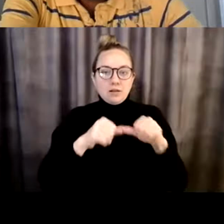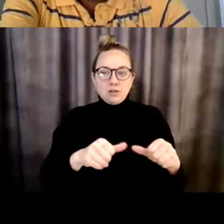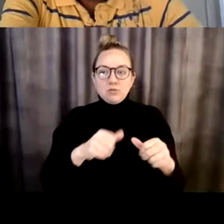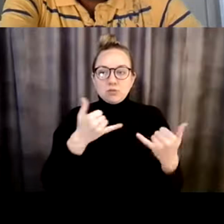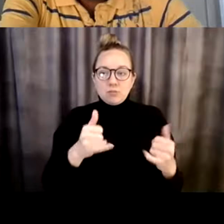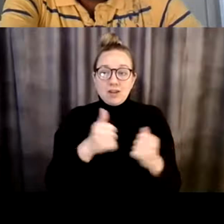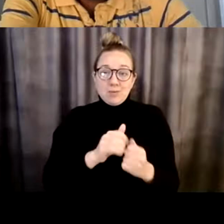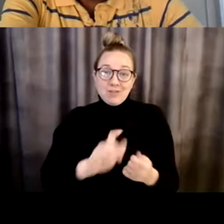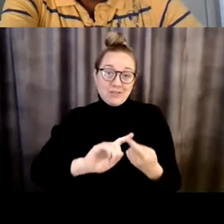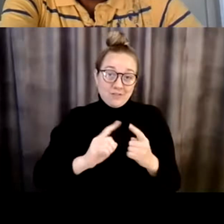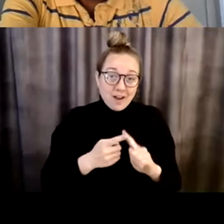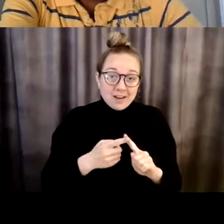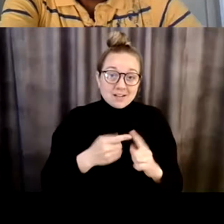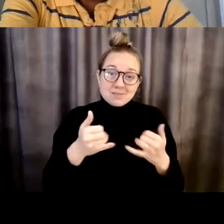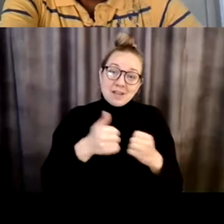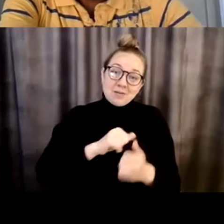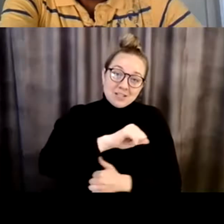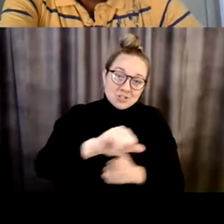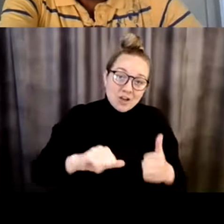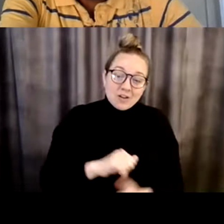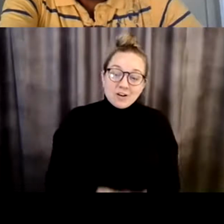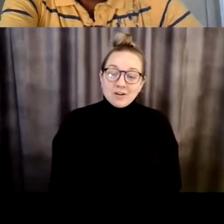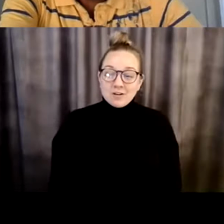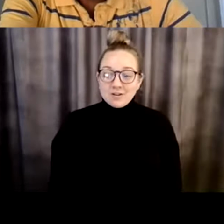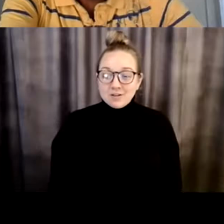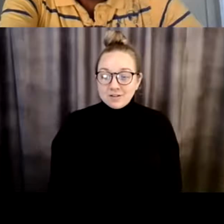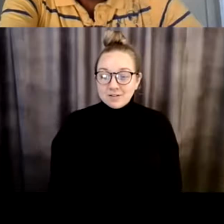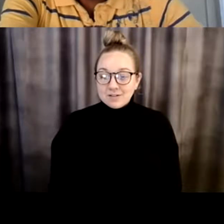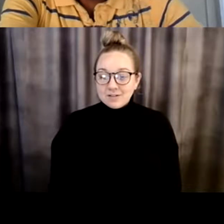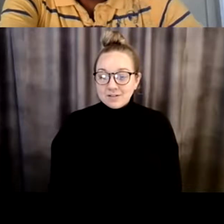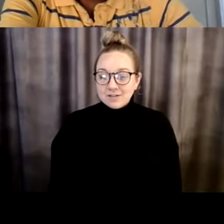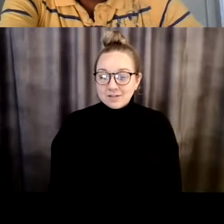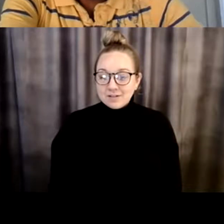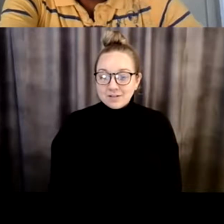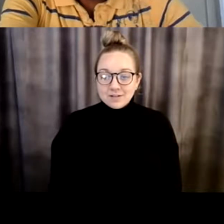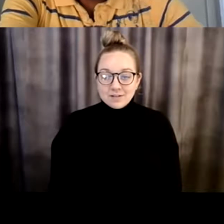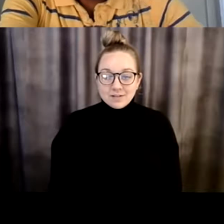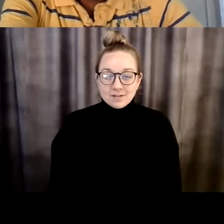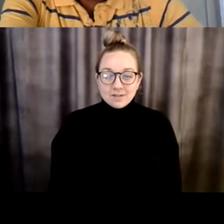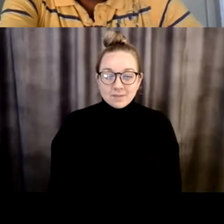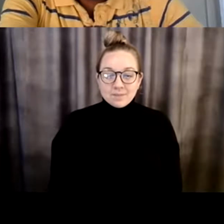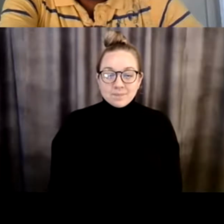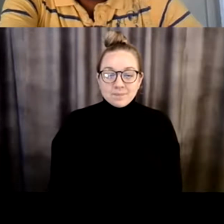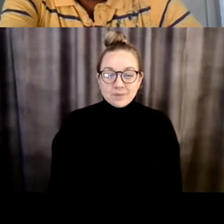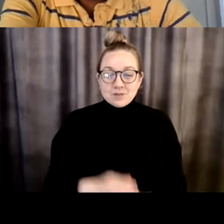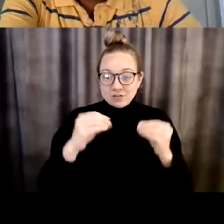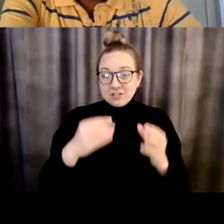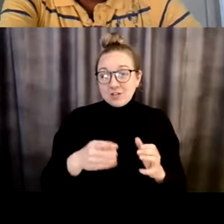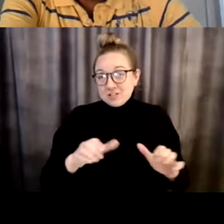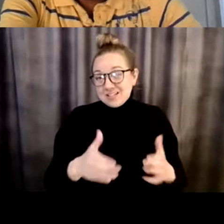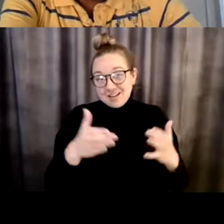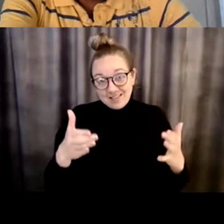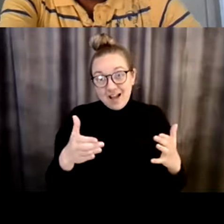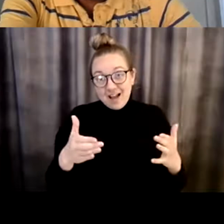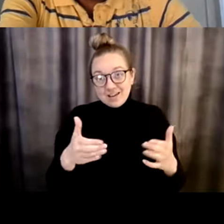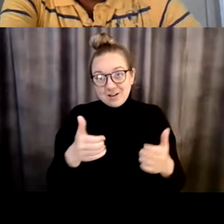their friends. And the teachers and the work that they did behind the scenes to make all of that possible for the kids.